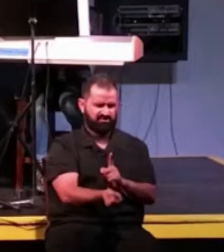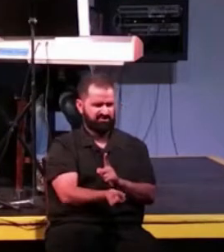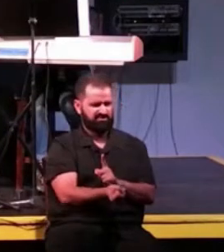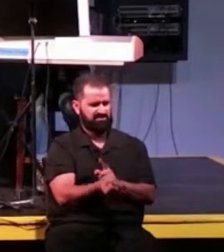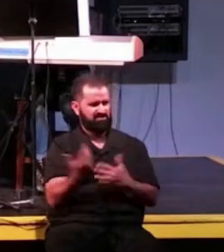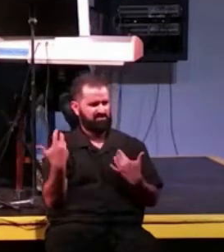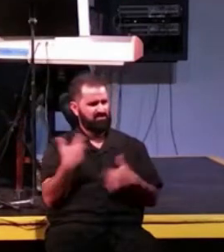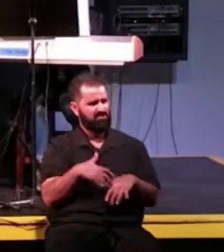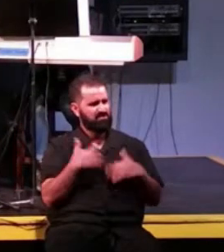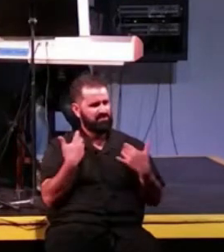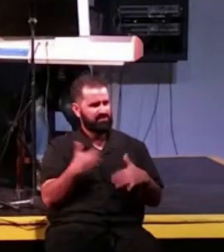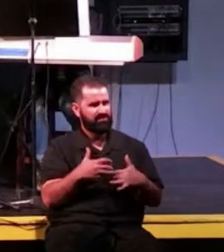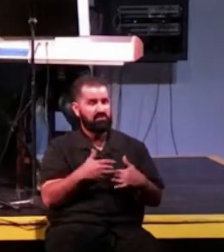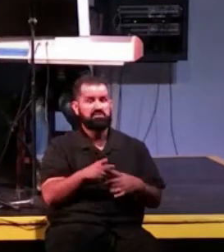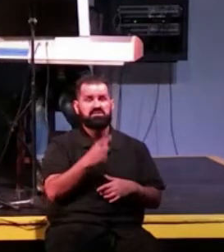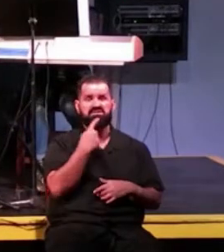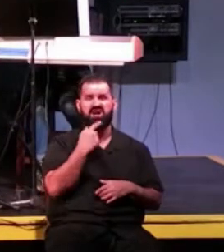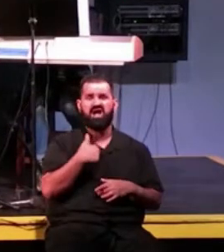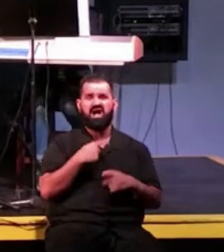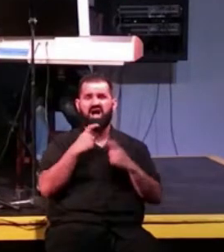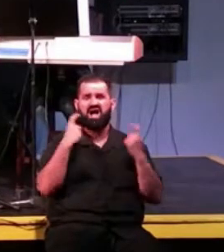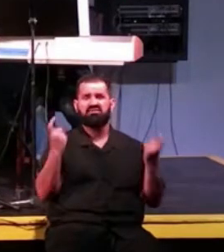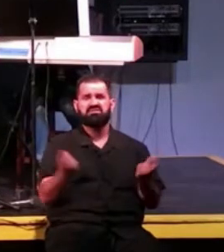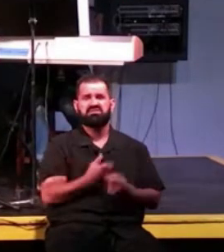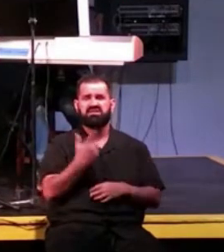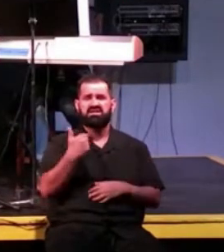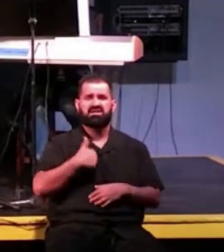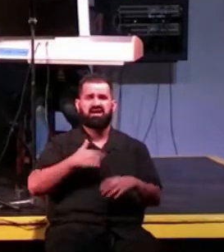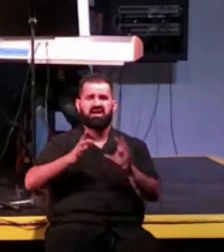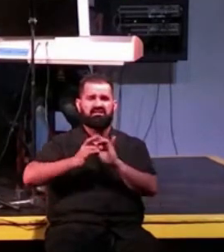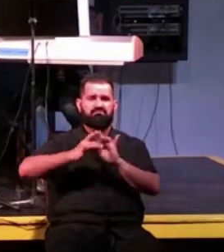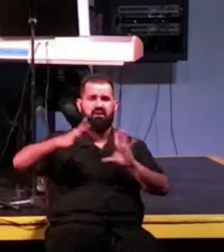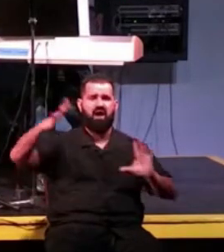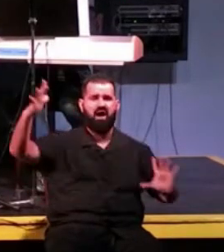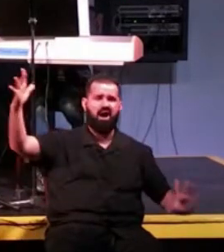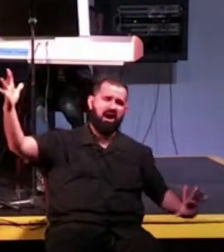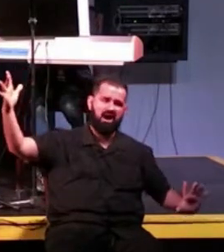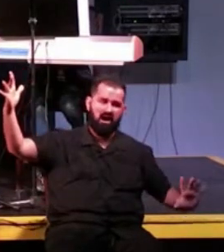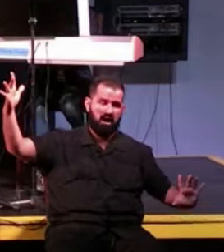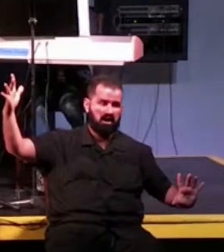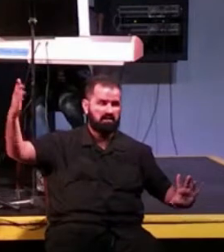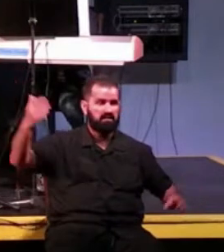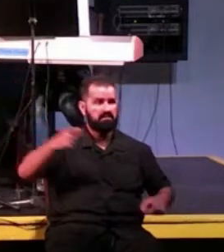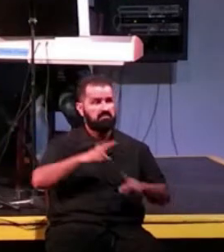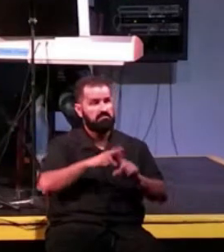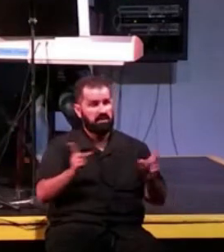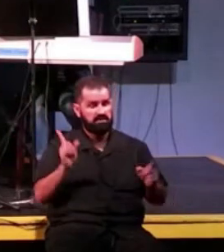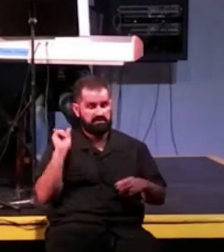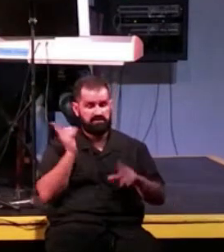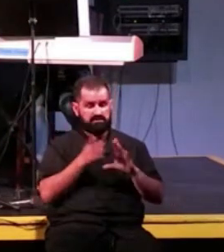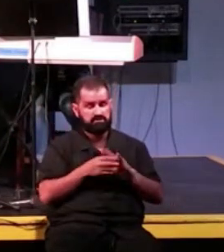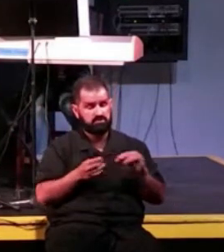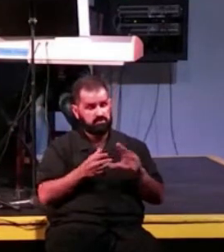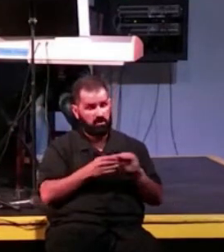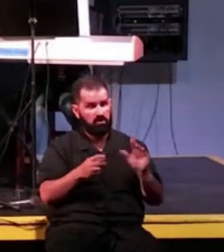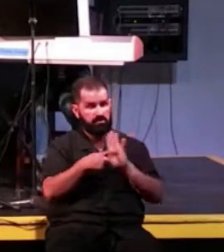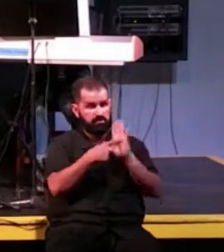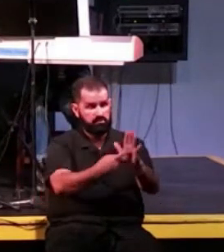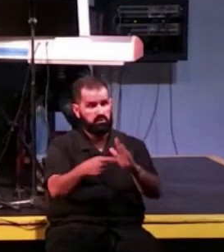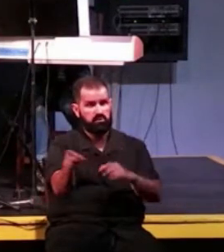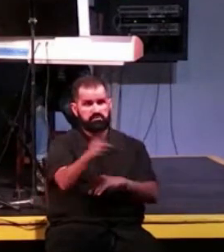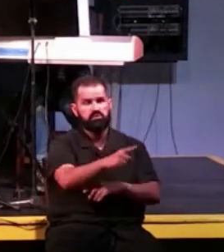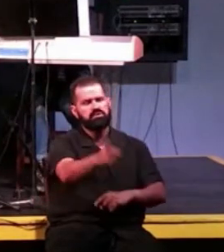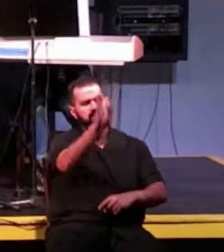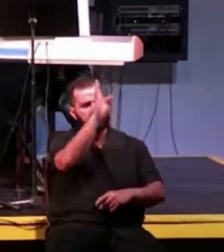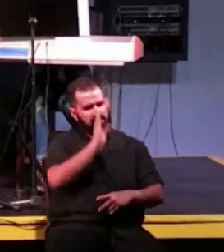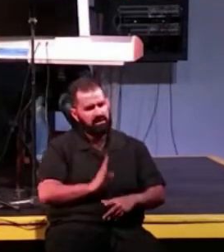See, you might say, well, Pastor, I've sinned. I've gone too far. But the story of Ruth is a reminder that